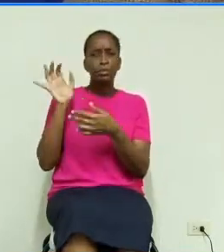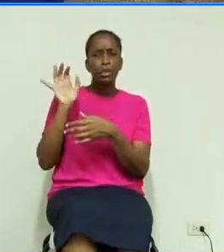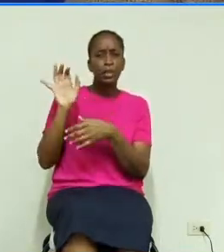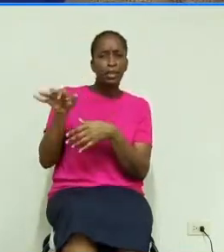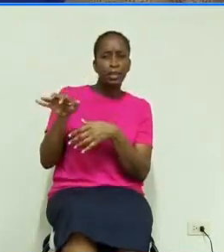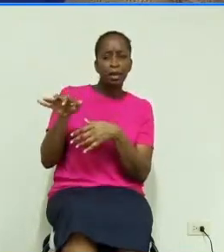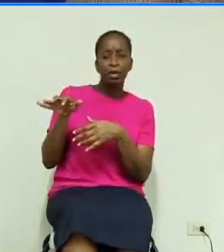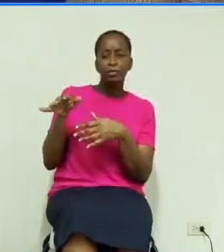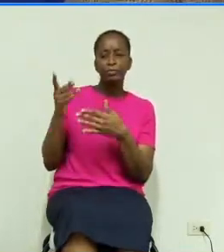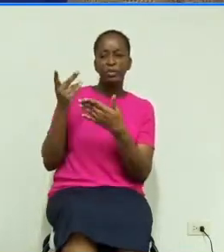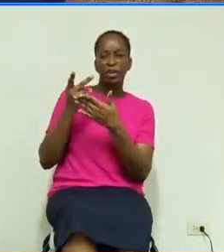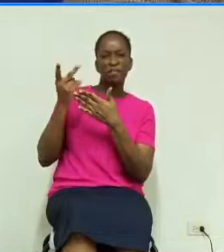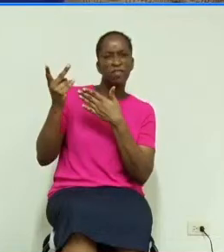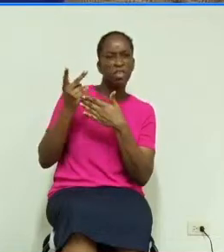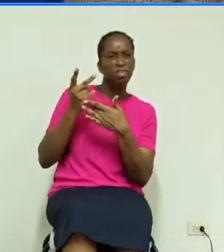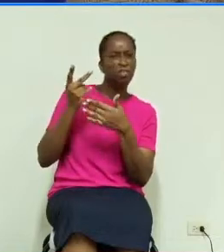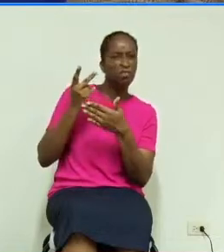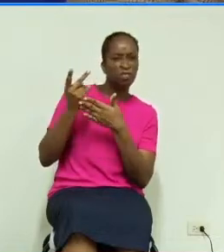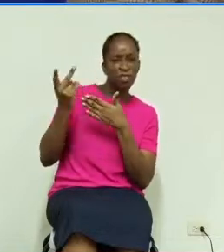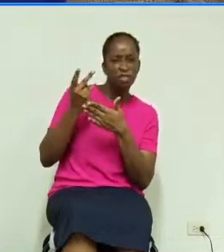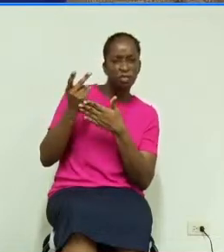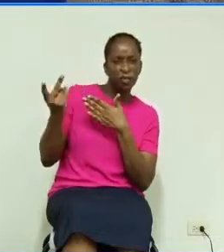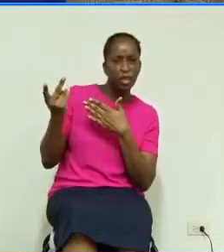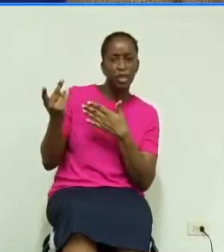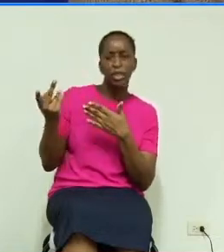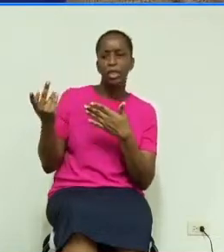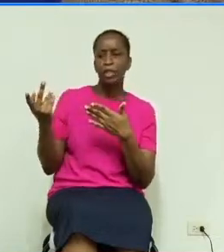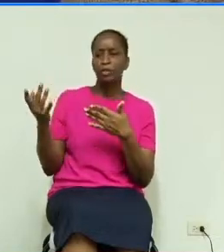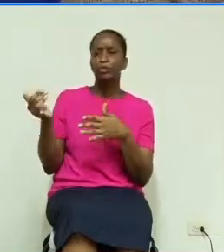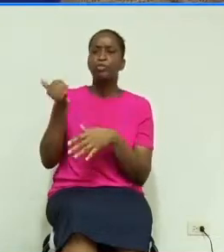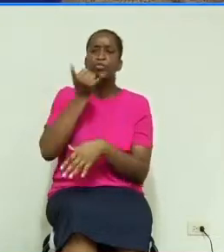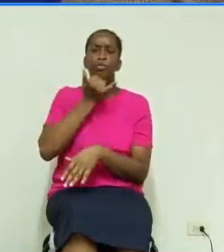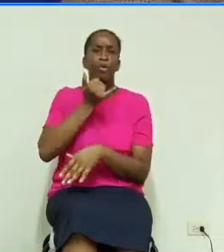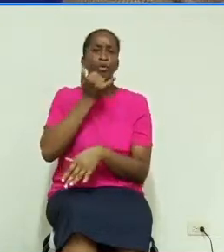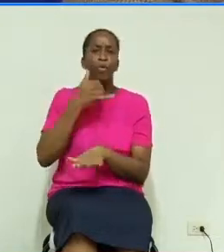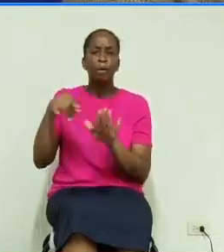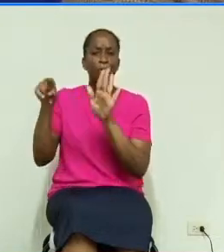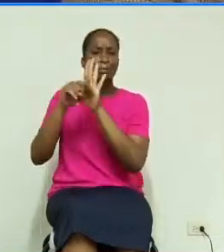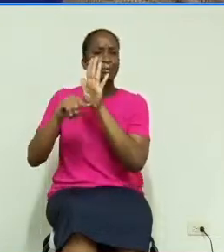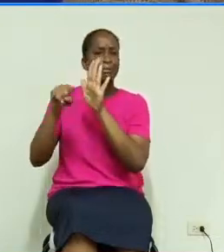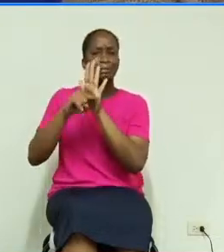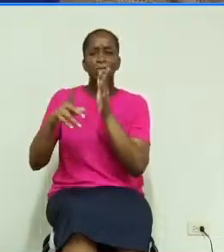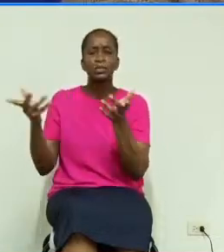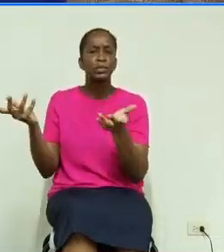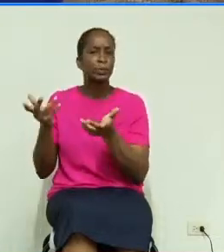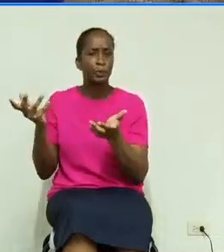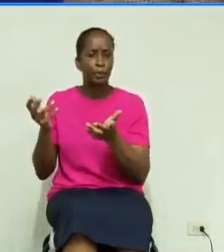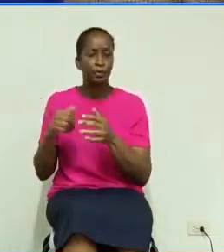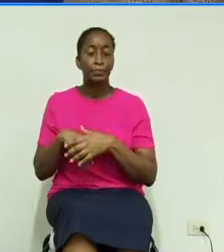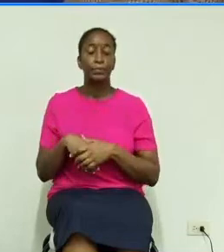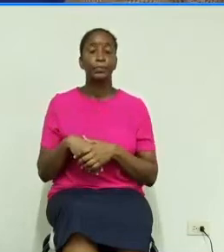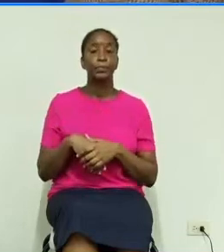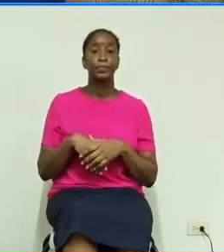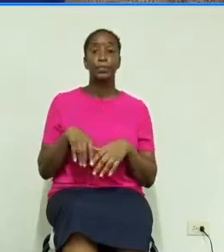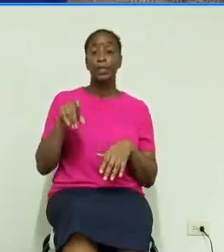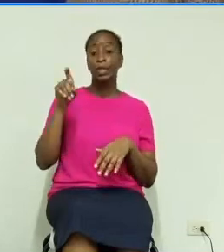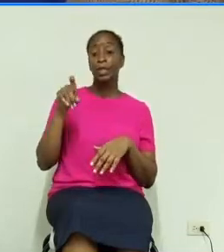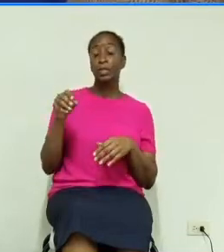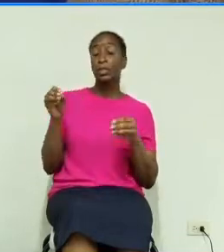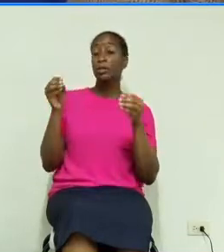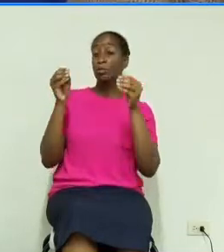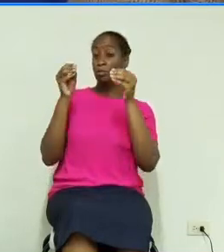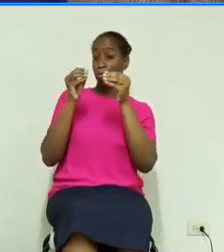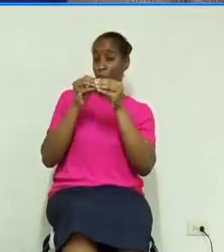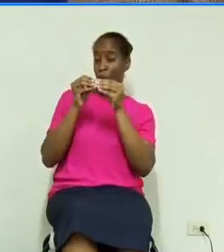additional checks and balances? Is there a need to improve the technical quality of the